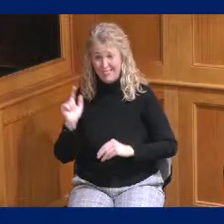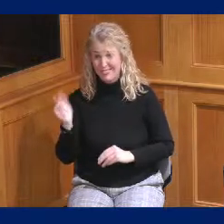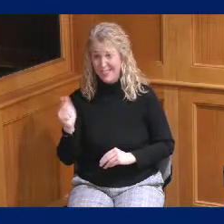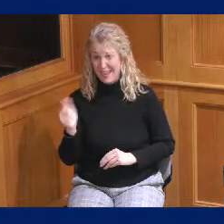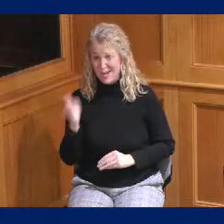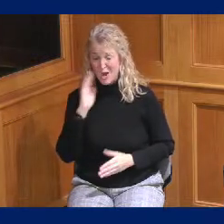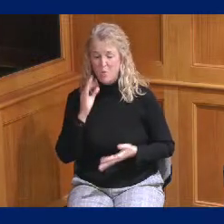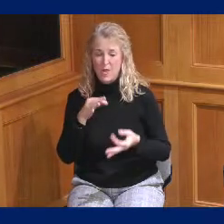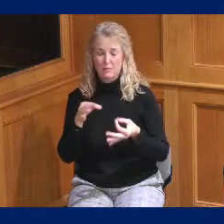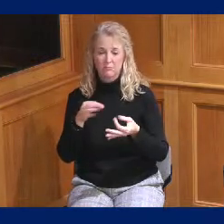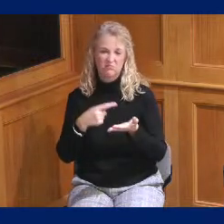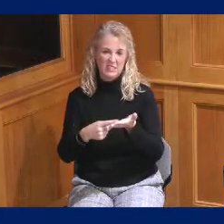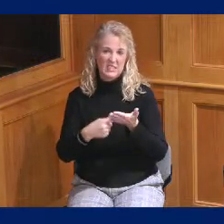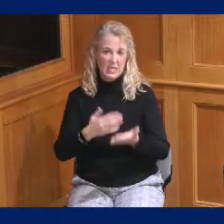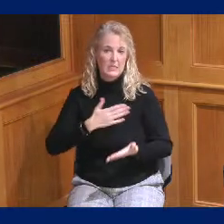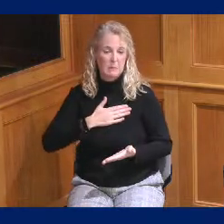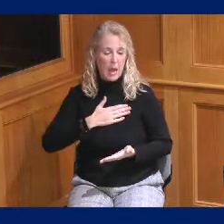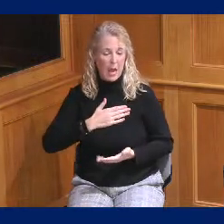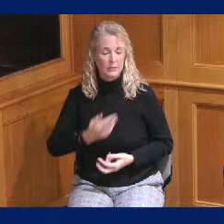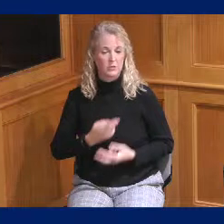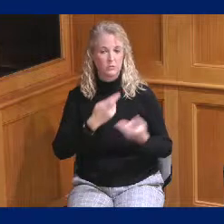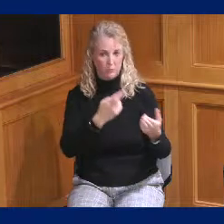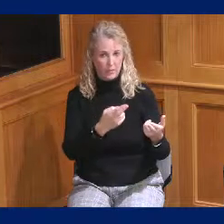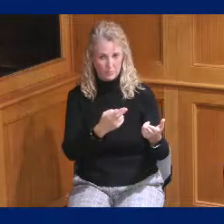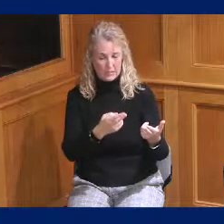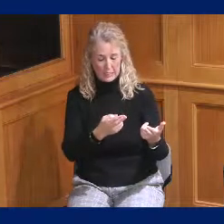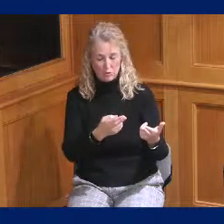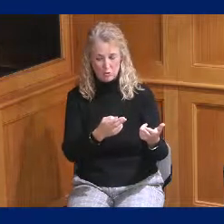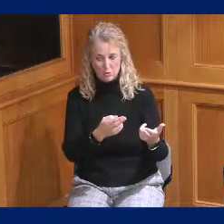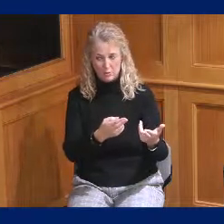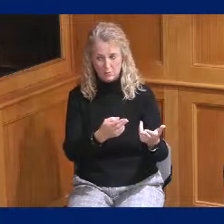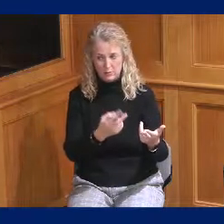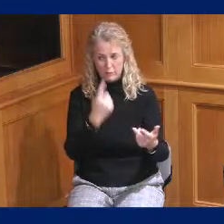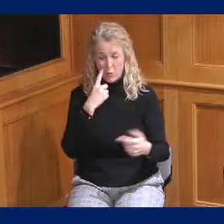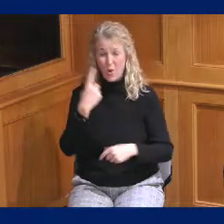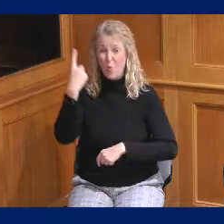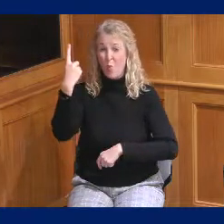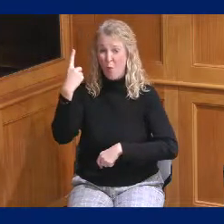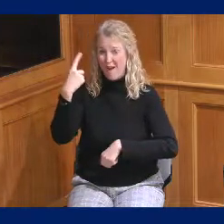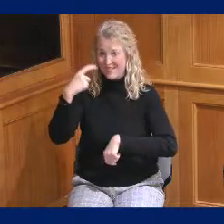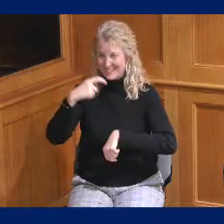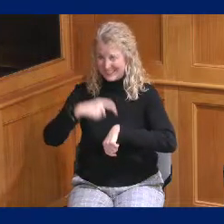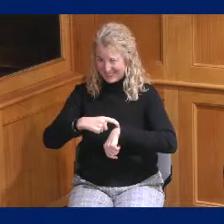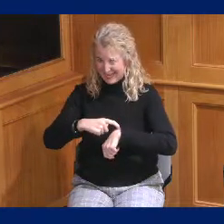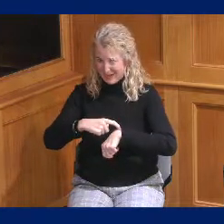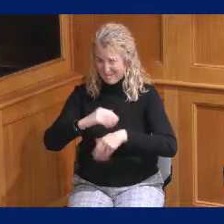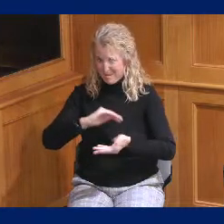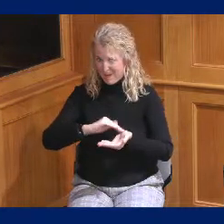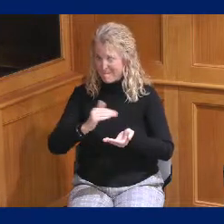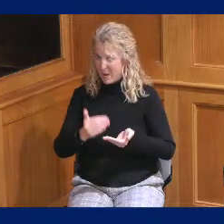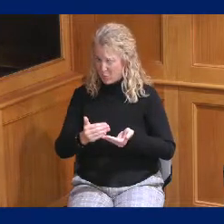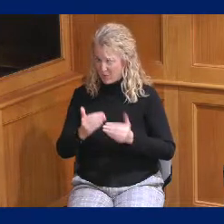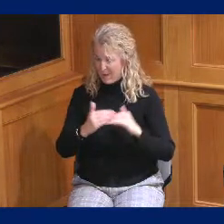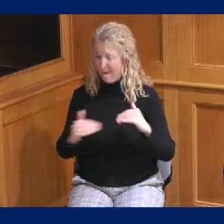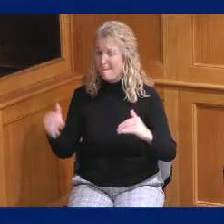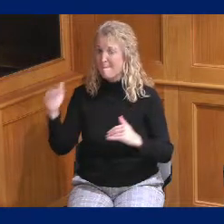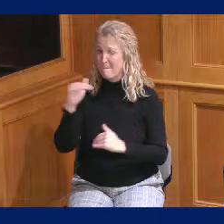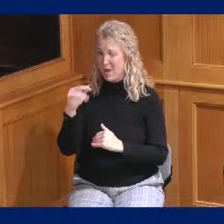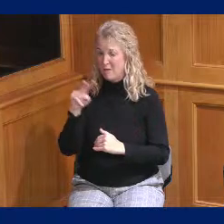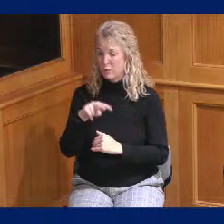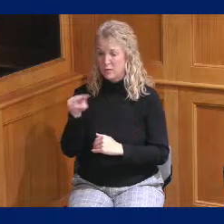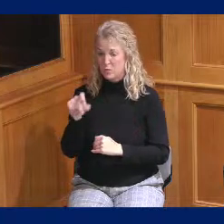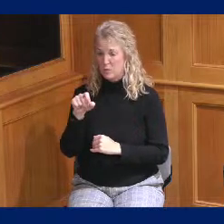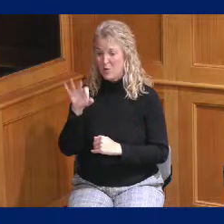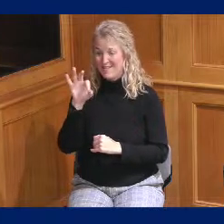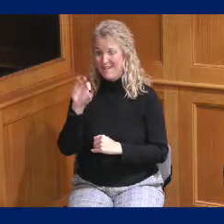some recommendations for the what we are considering as one-time resources above that